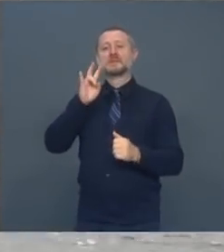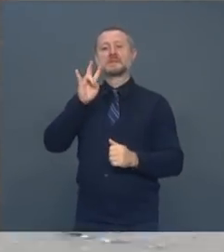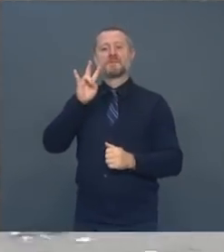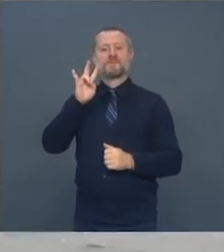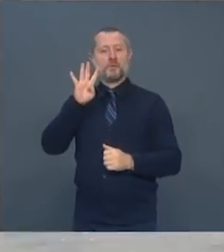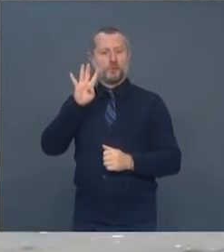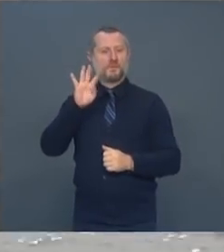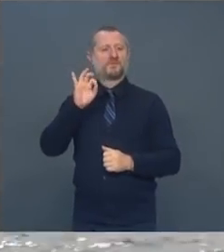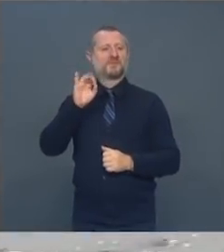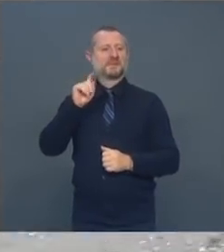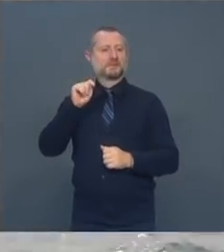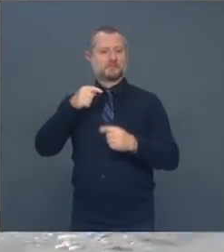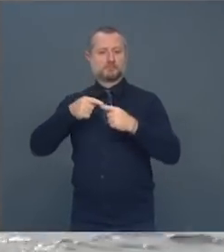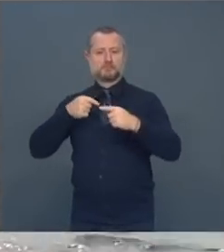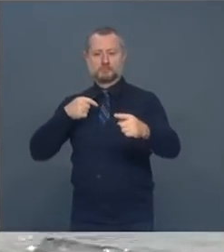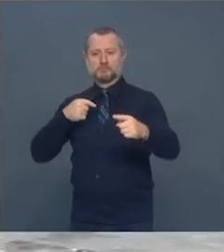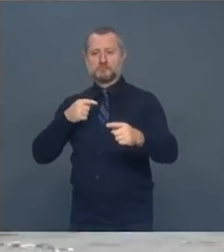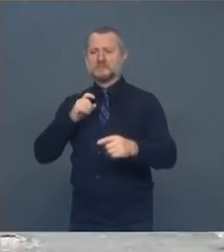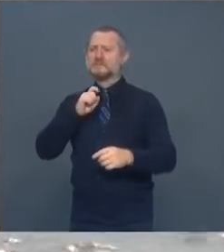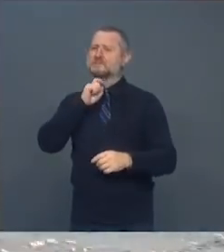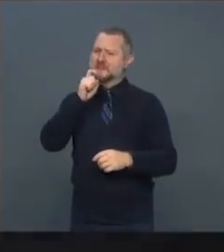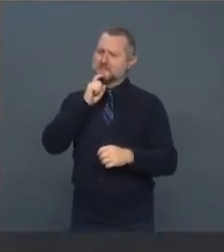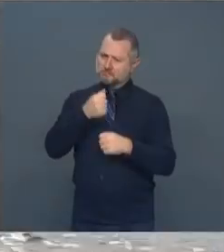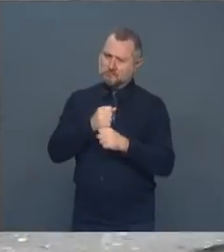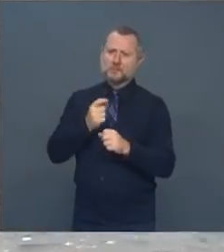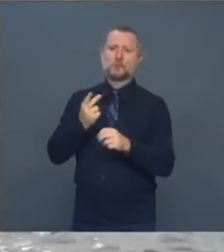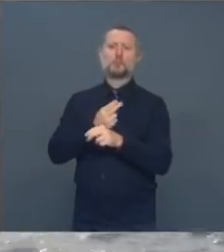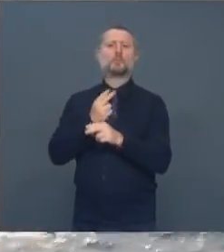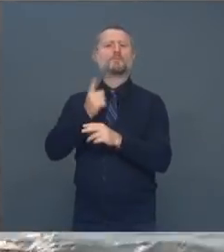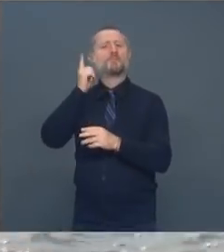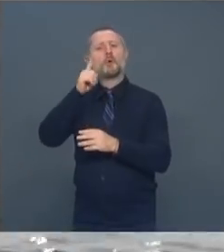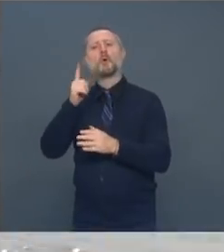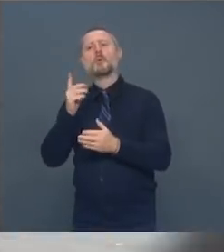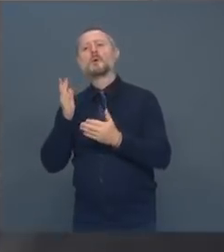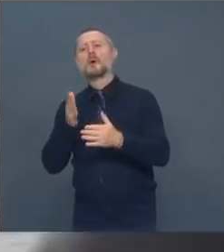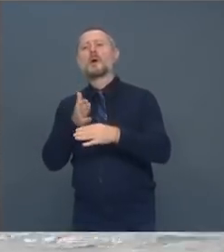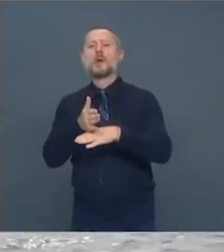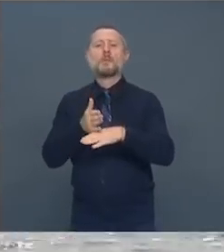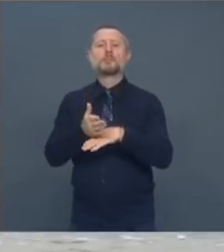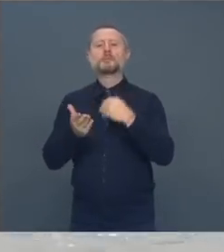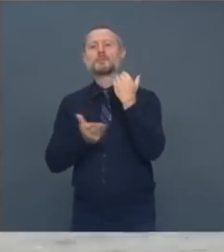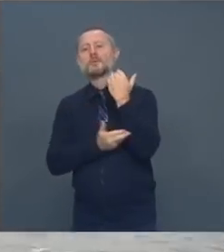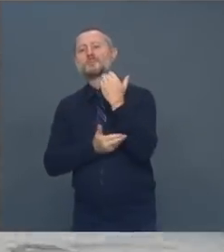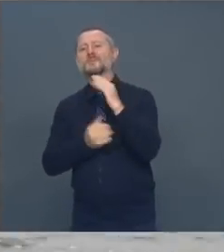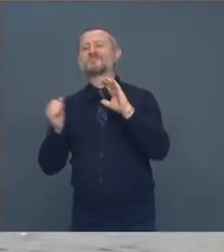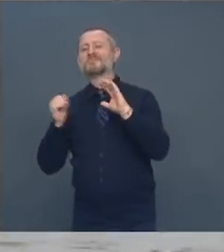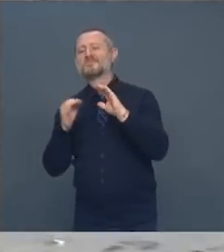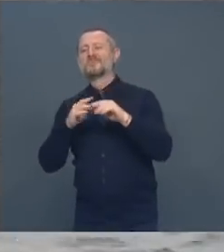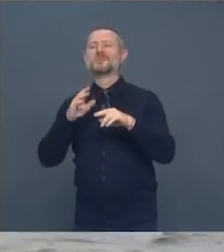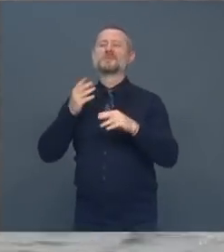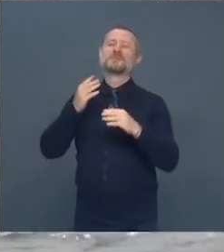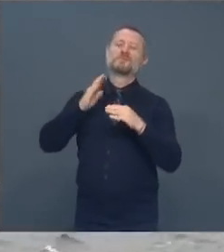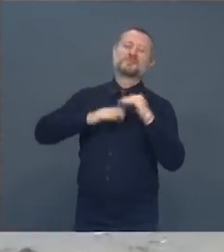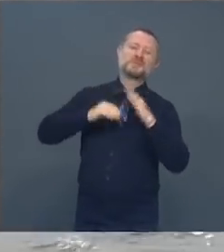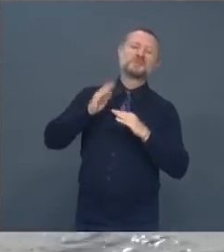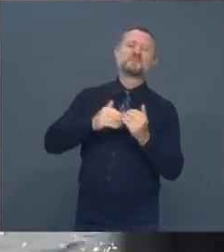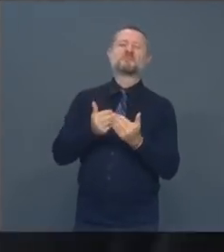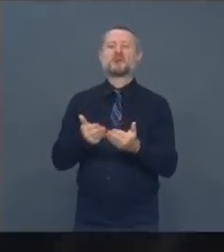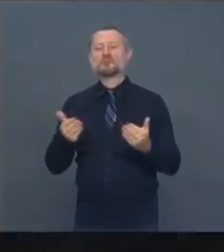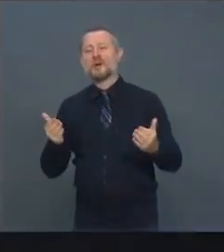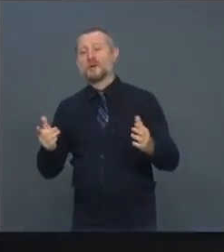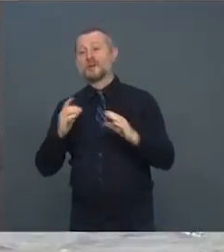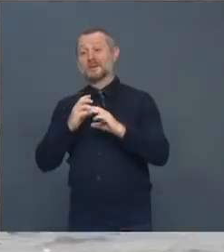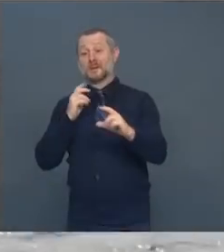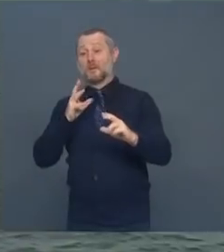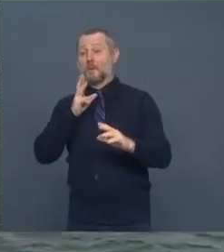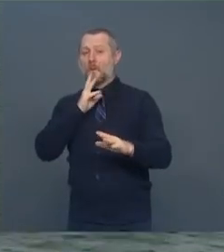They're all steel. They're used for transporting lumber mostly and other building materials. Because of the rough